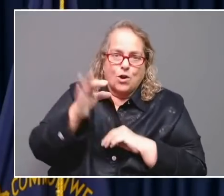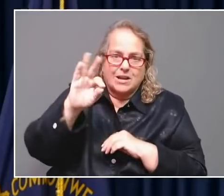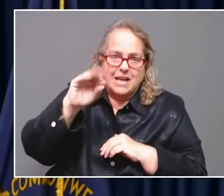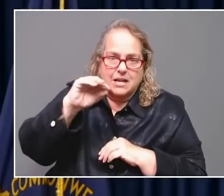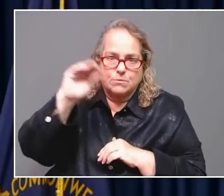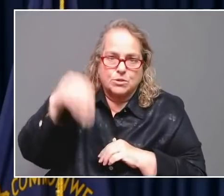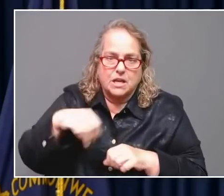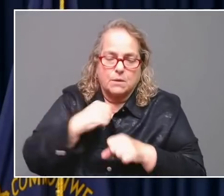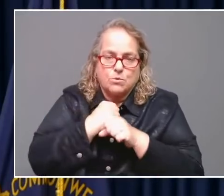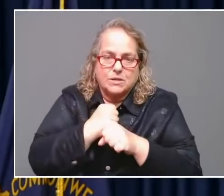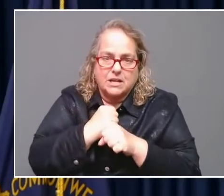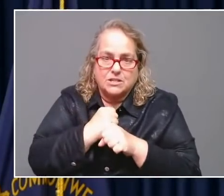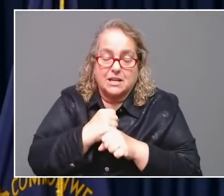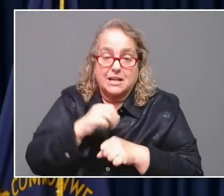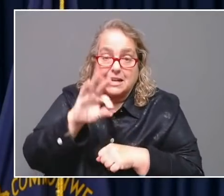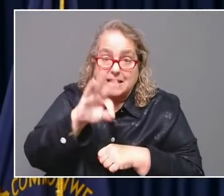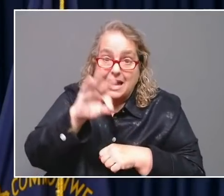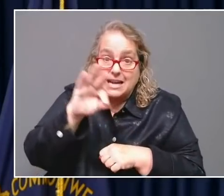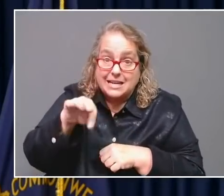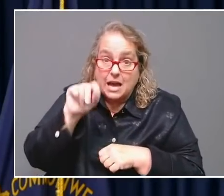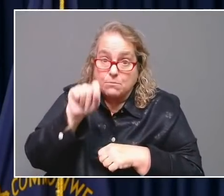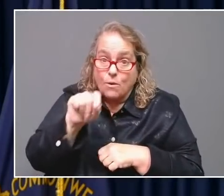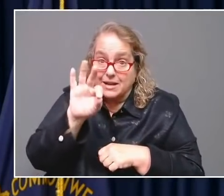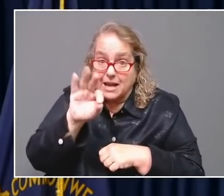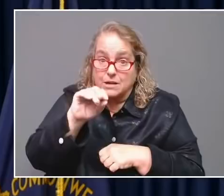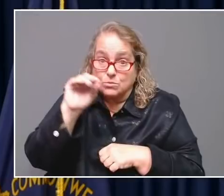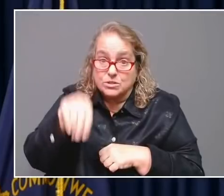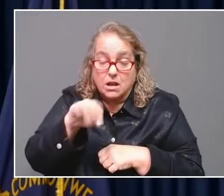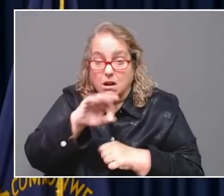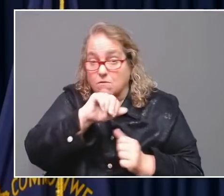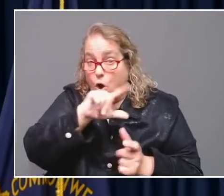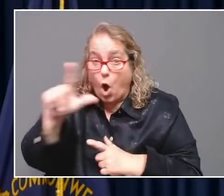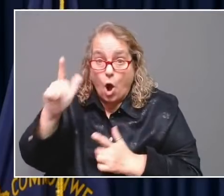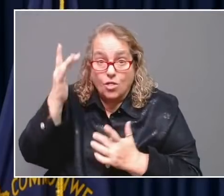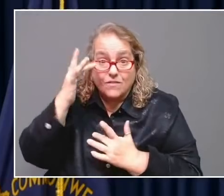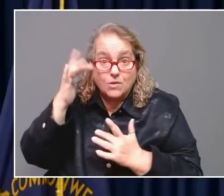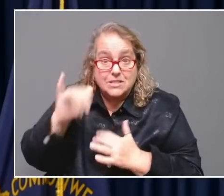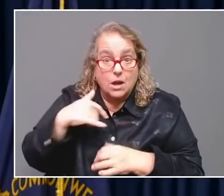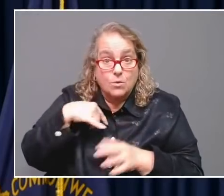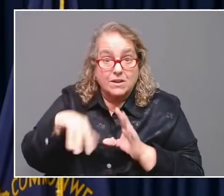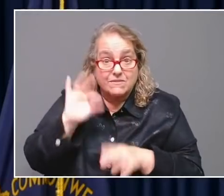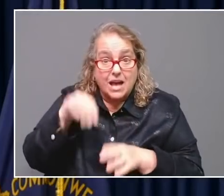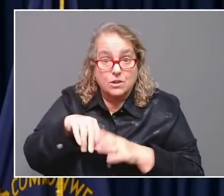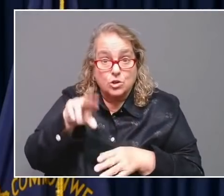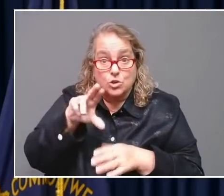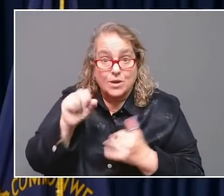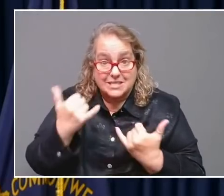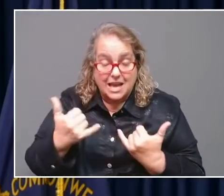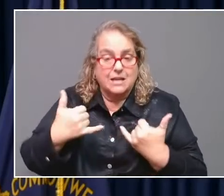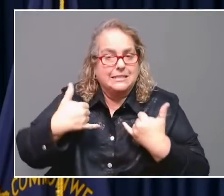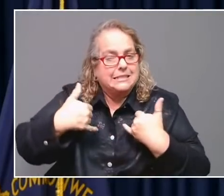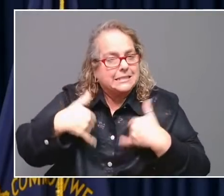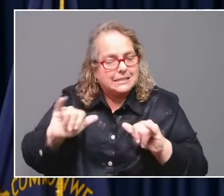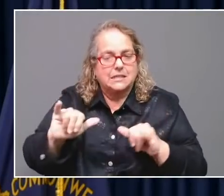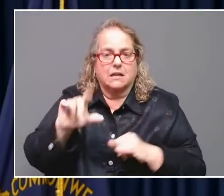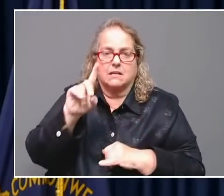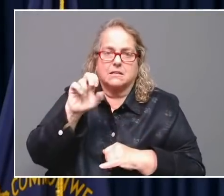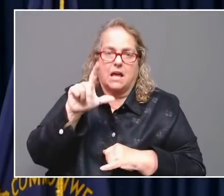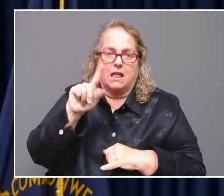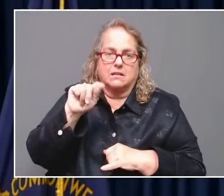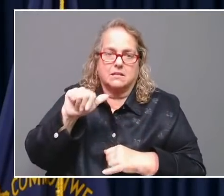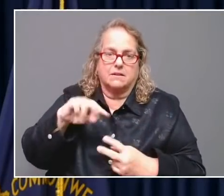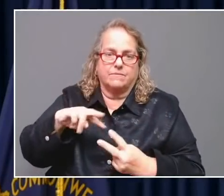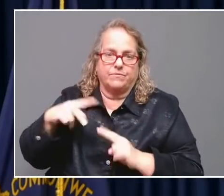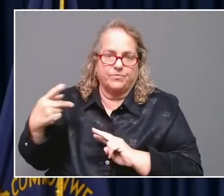And 99.9% of all the virus we're finding in the United States right now is still Delta variant. And we know the vaccines still work for that,